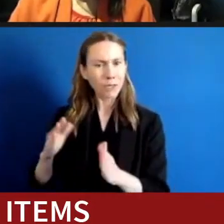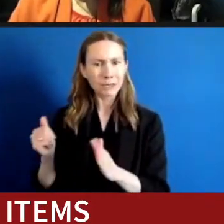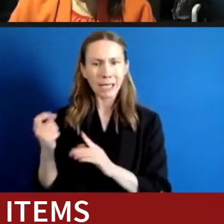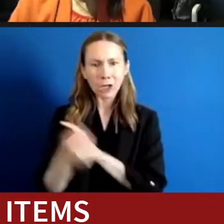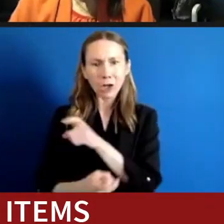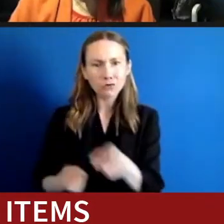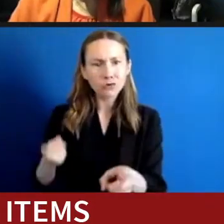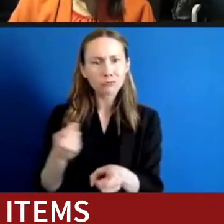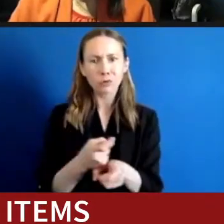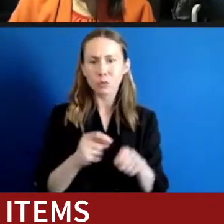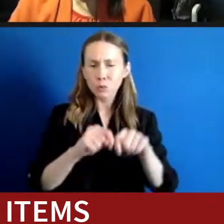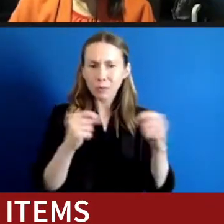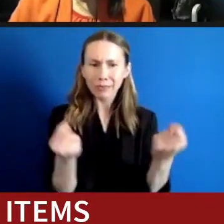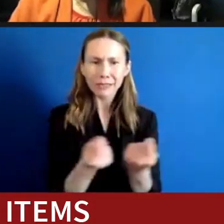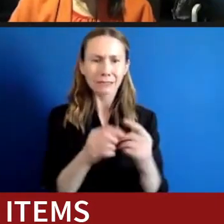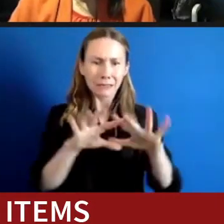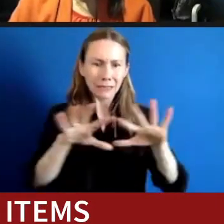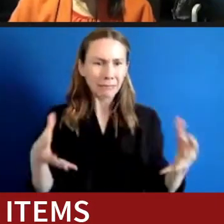a lot. They